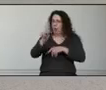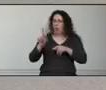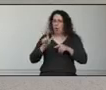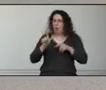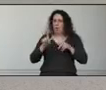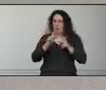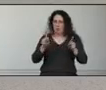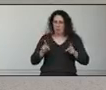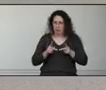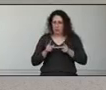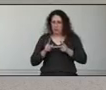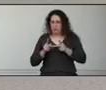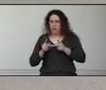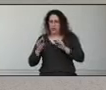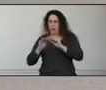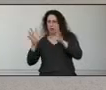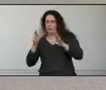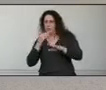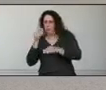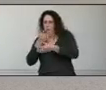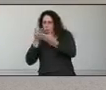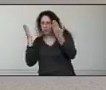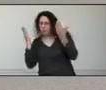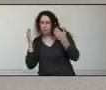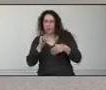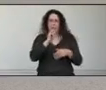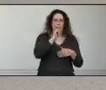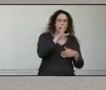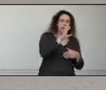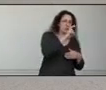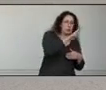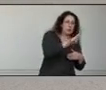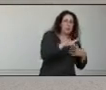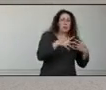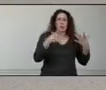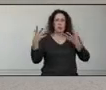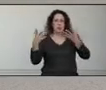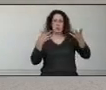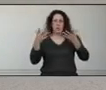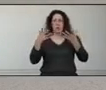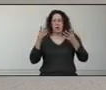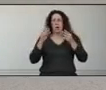won't affect the other. Yeah, I think that